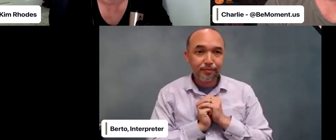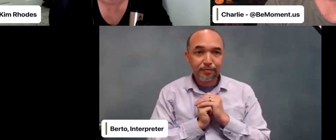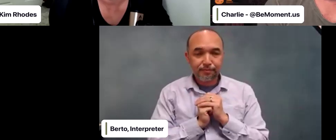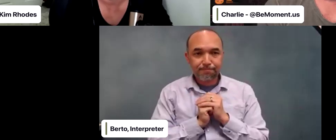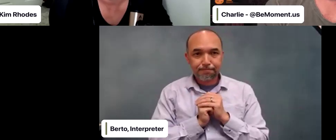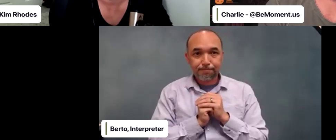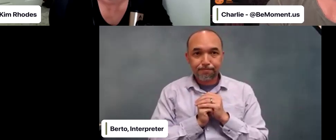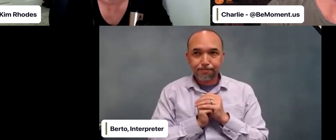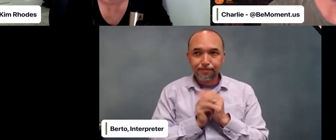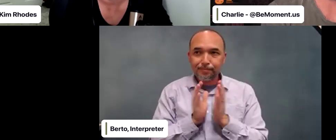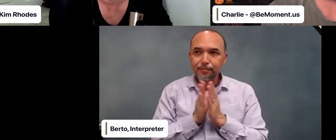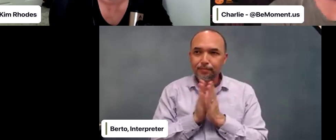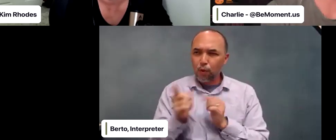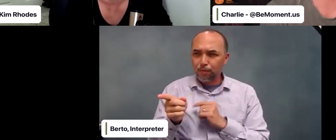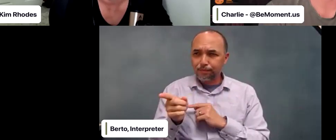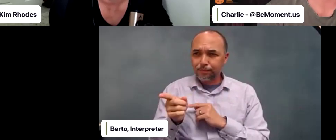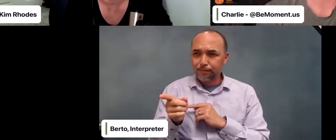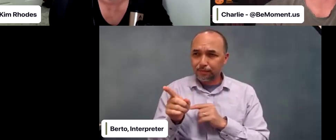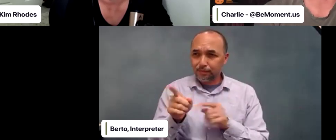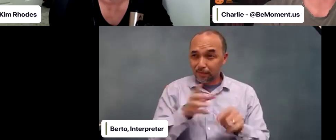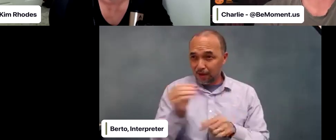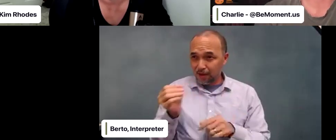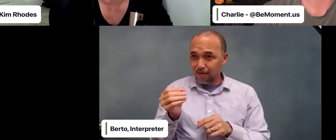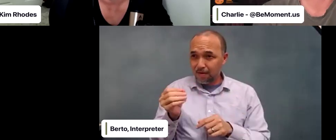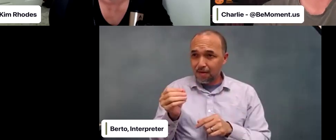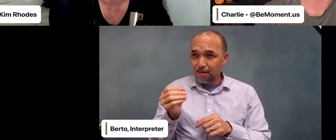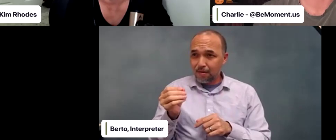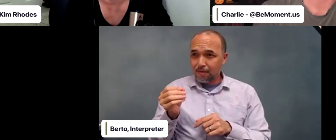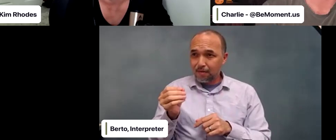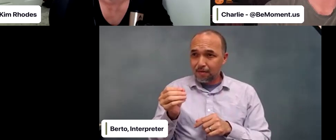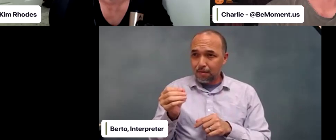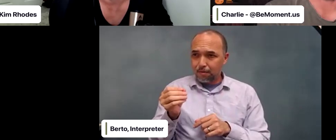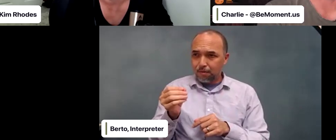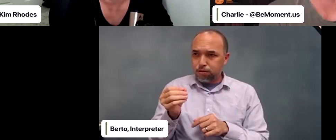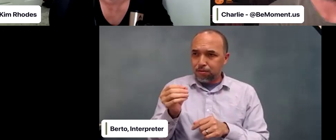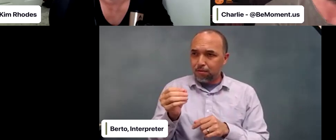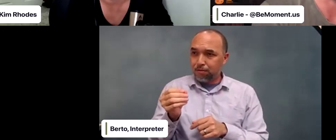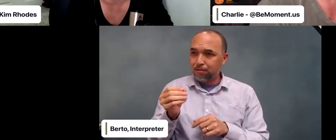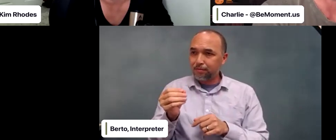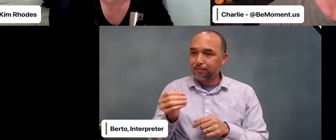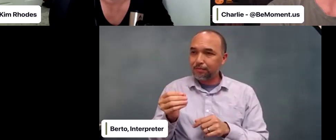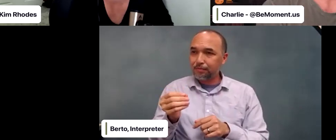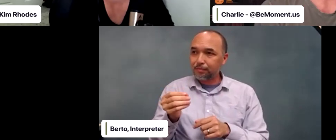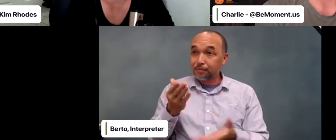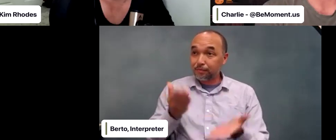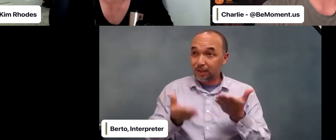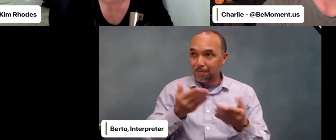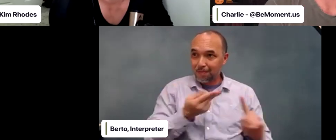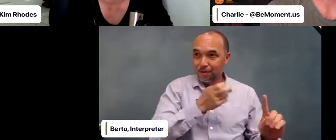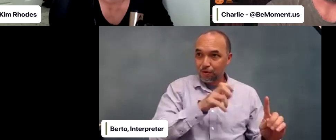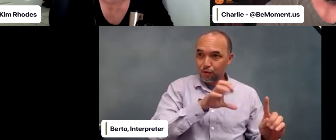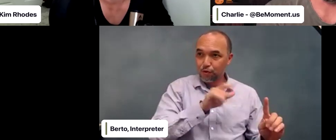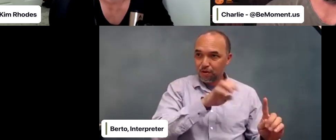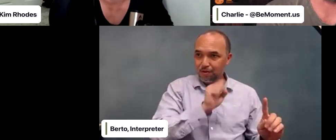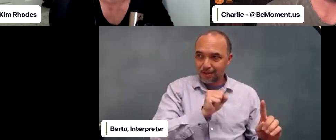So you've maybe you never needed. Maybe Hercules has been preventing the whole time, and you've not noticed.